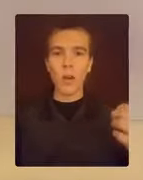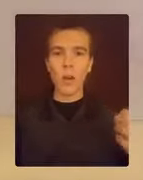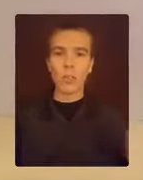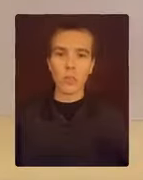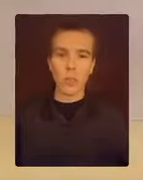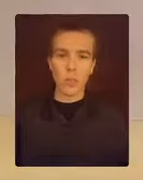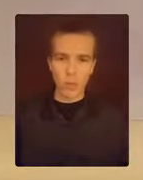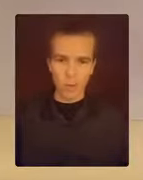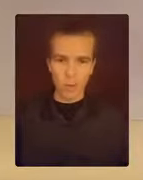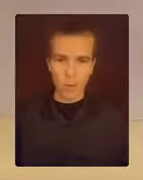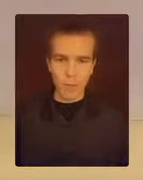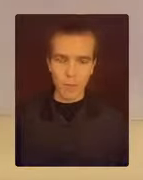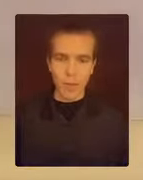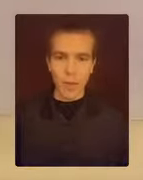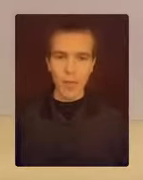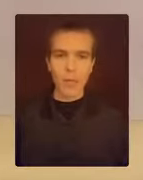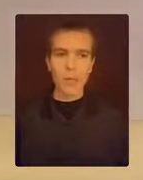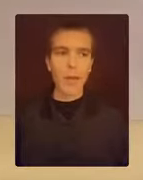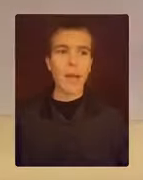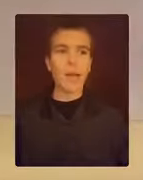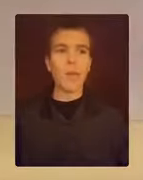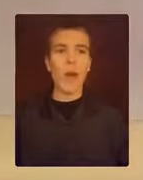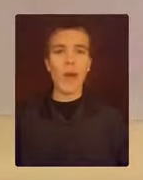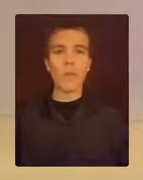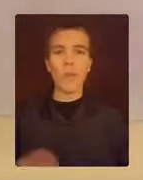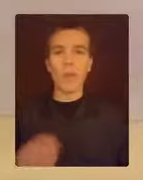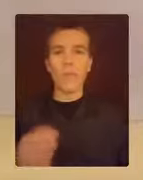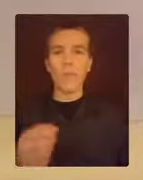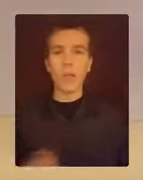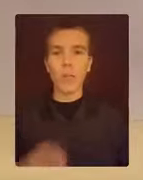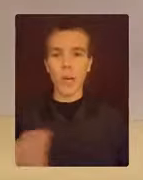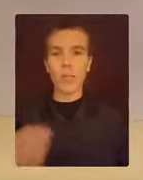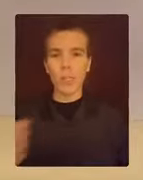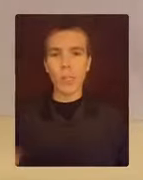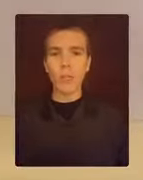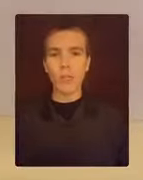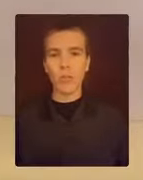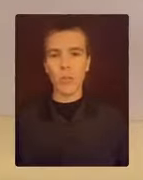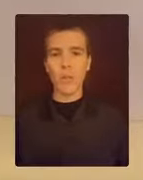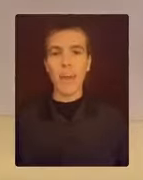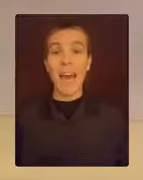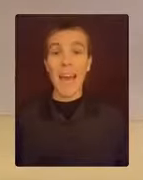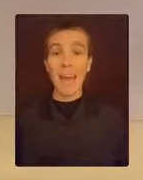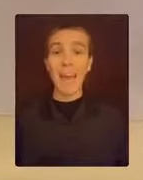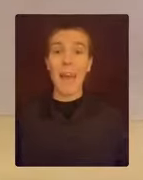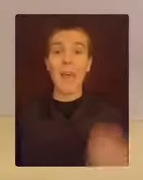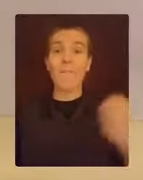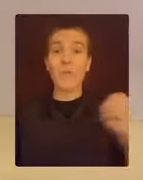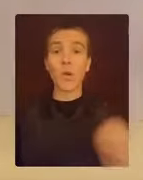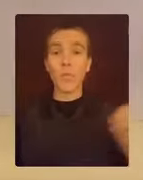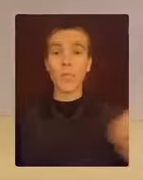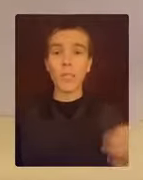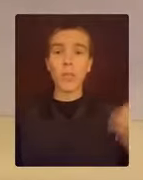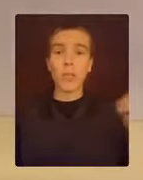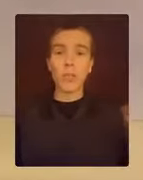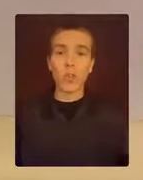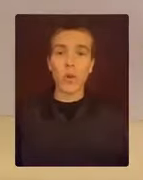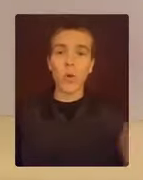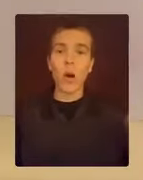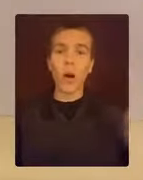weren't conscious within your dream. And you have to be fully conscious in your dream and have full